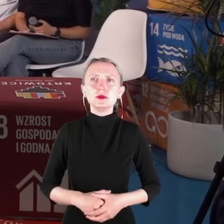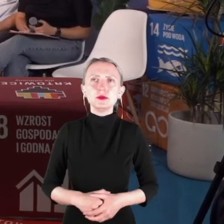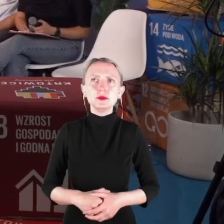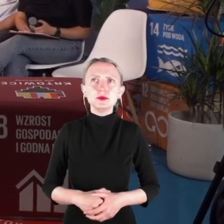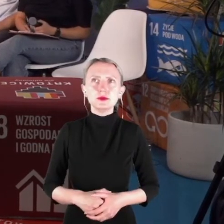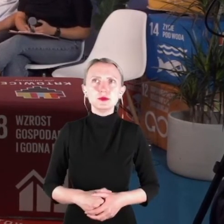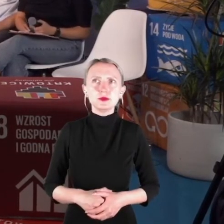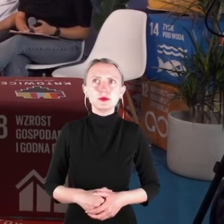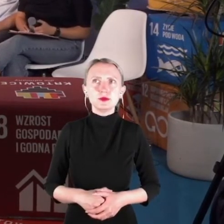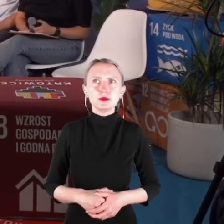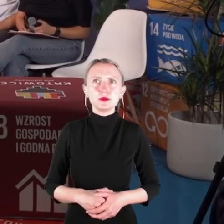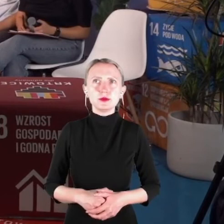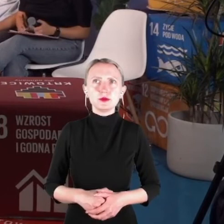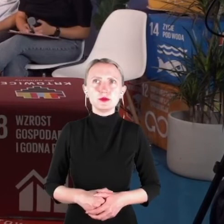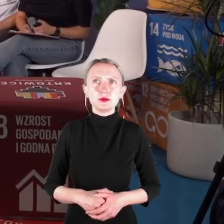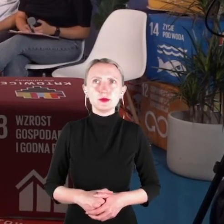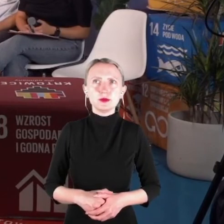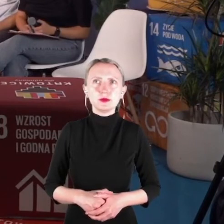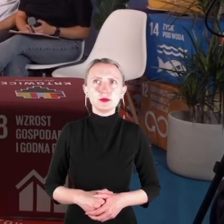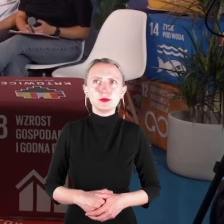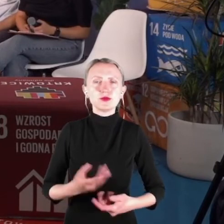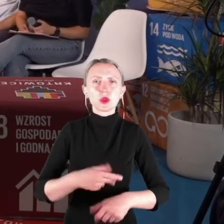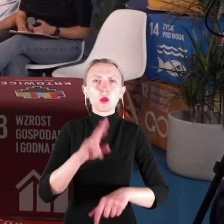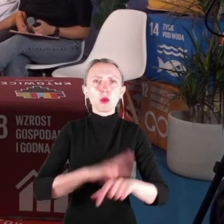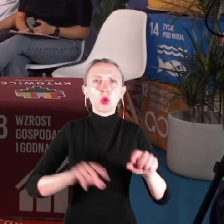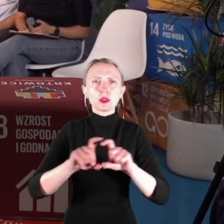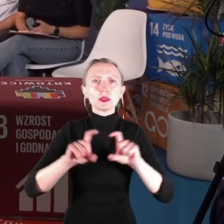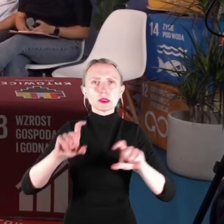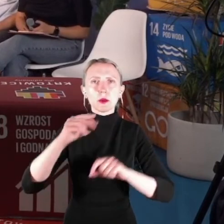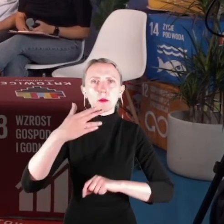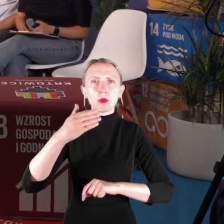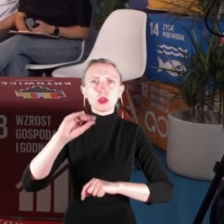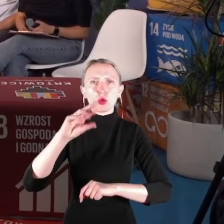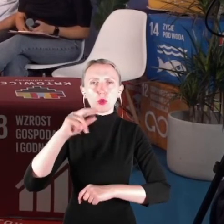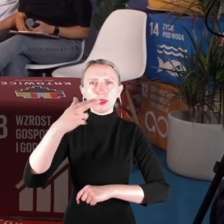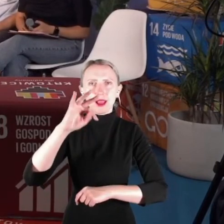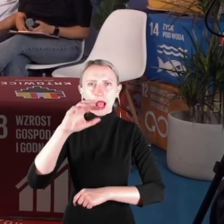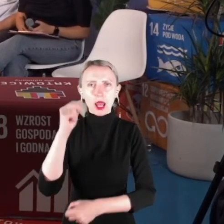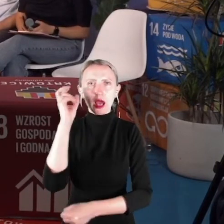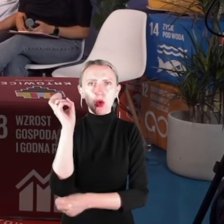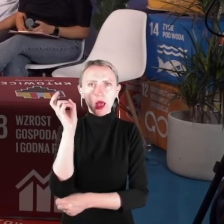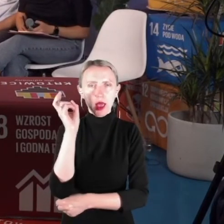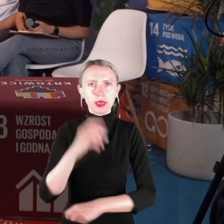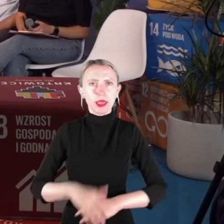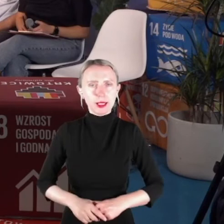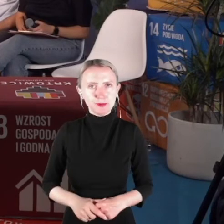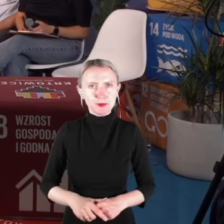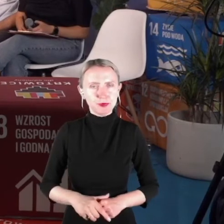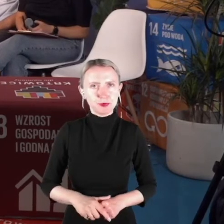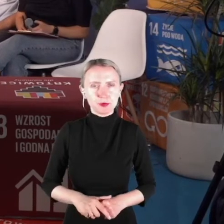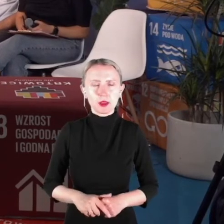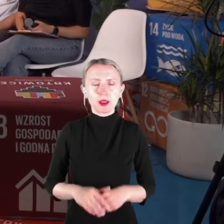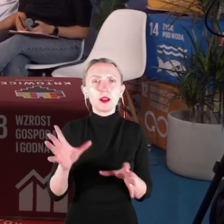Metropolitan Solutions Institute. It's a handful. And we co-created together the Responsible Sensing Toolkit.